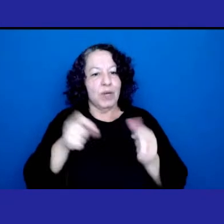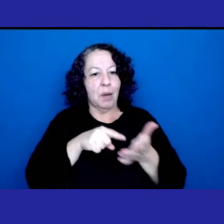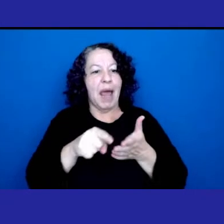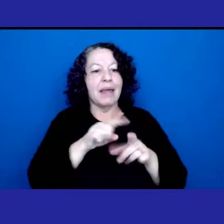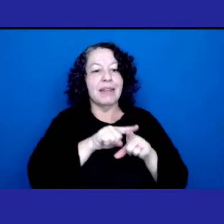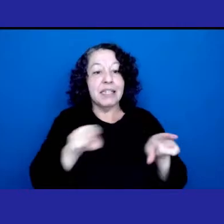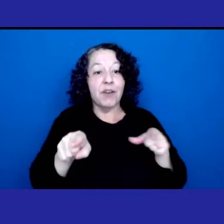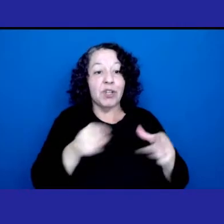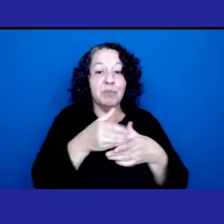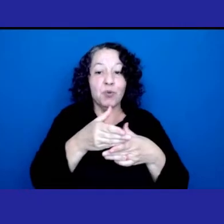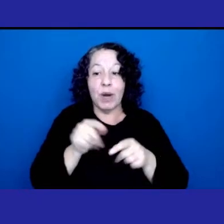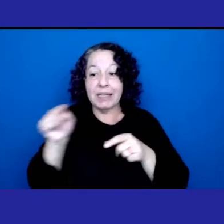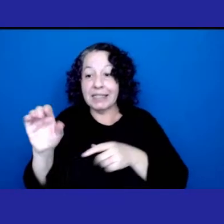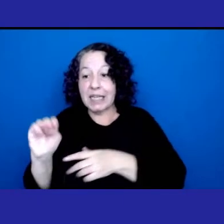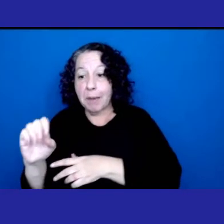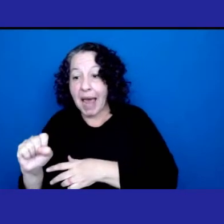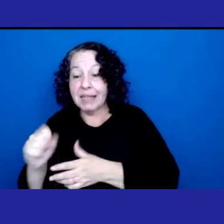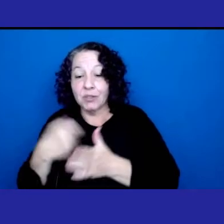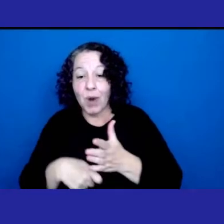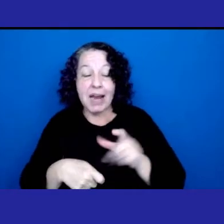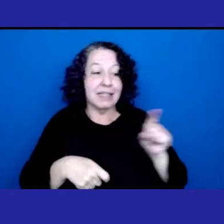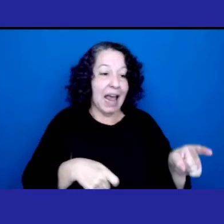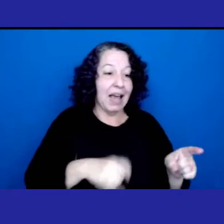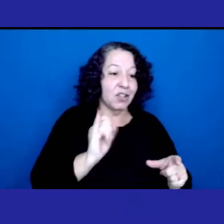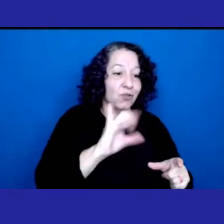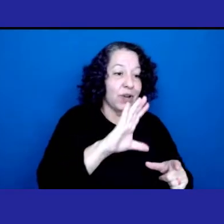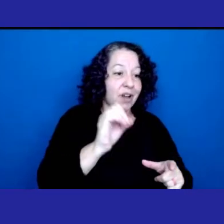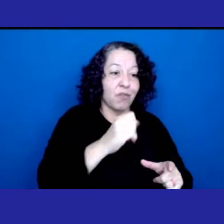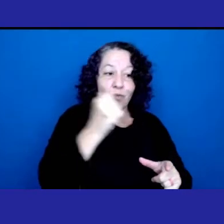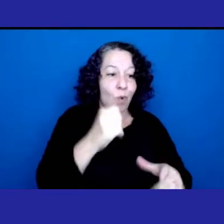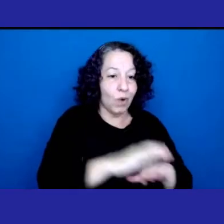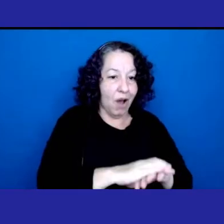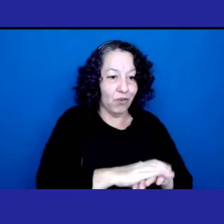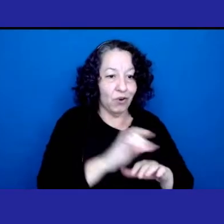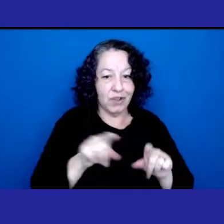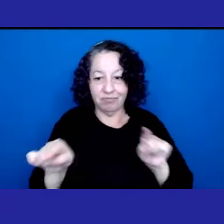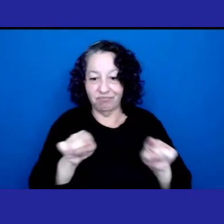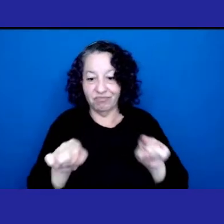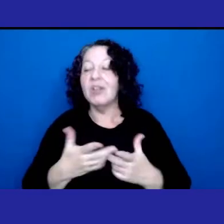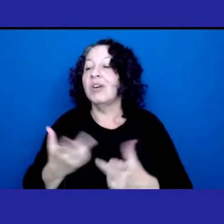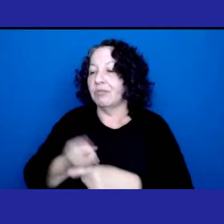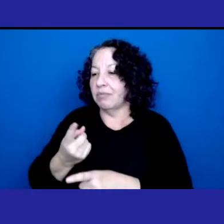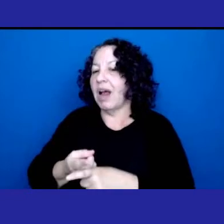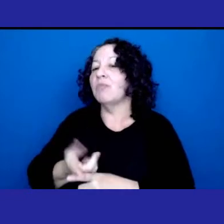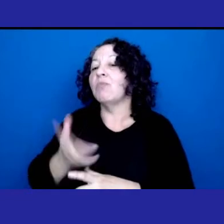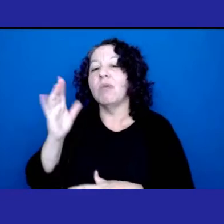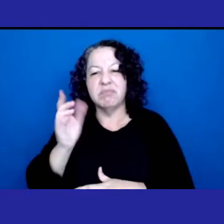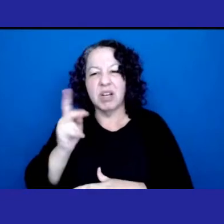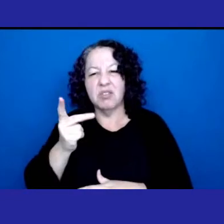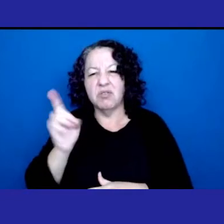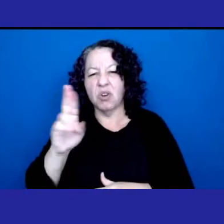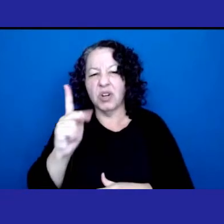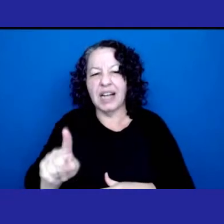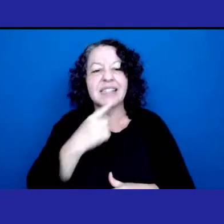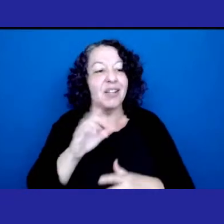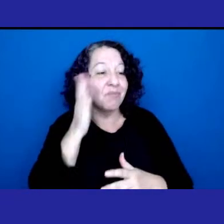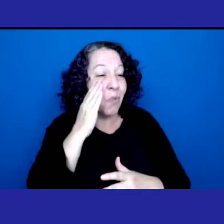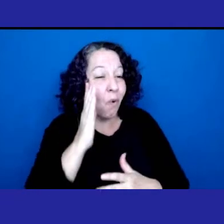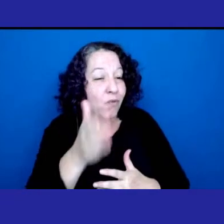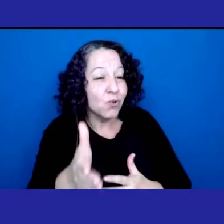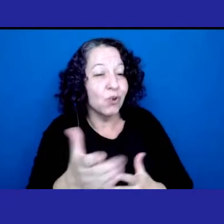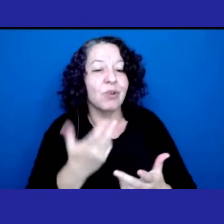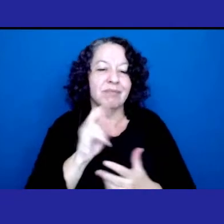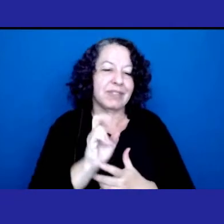better than that, not even have to use Yeah, a third well, party. that would be the best. Yeah. The future, I mean, and Stephen knows this better, it's a little